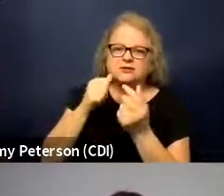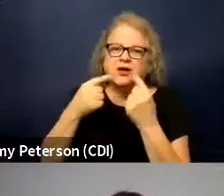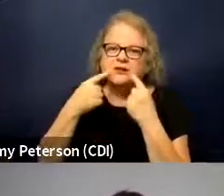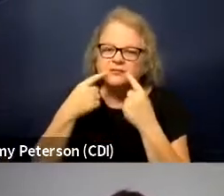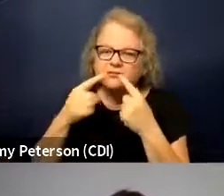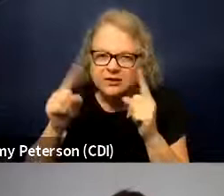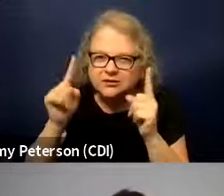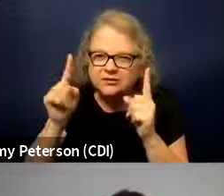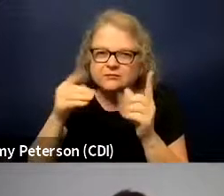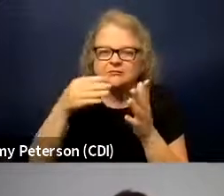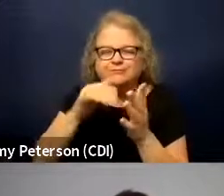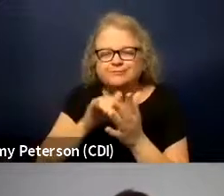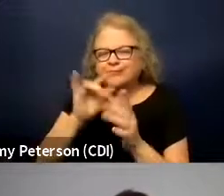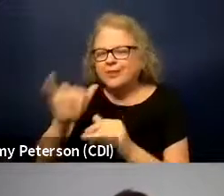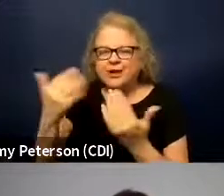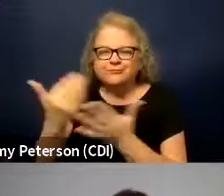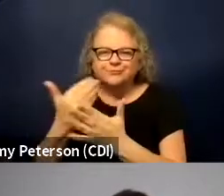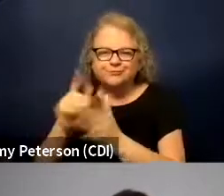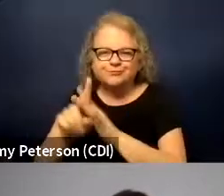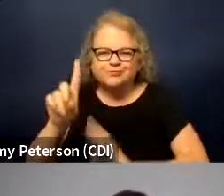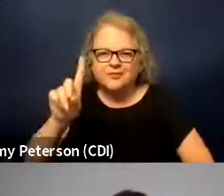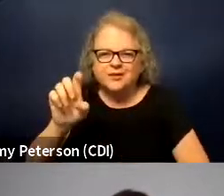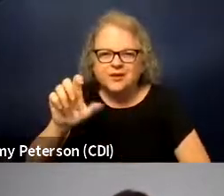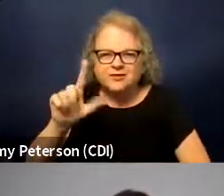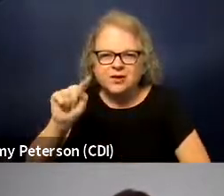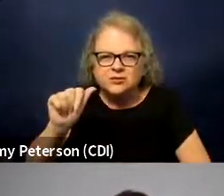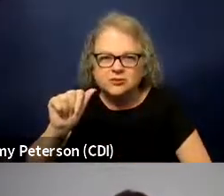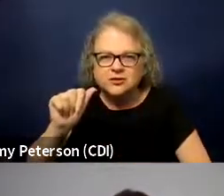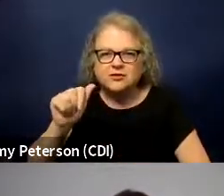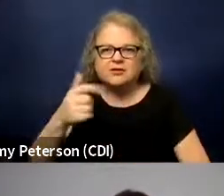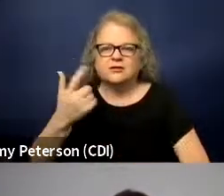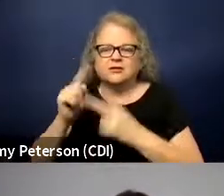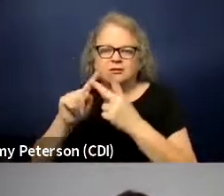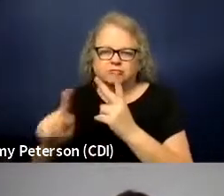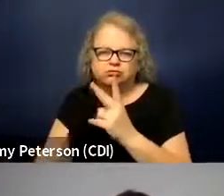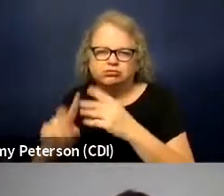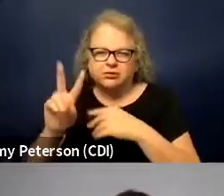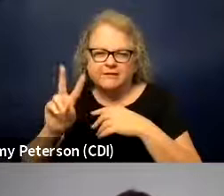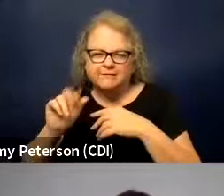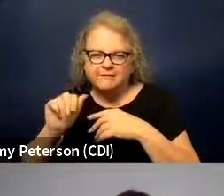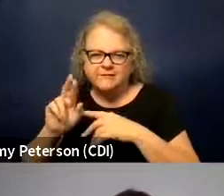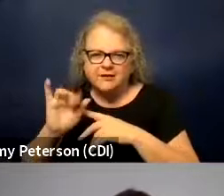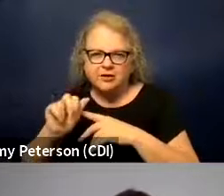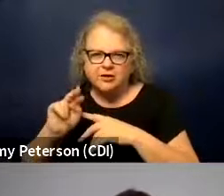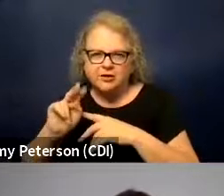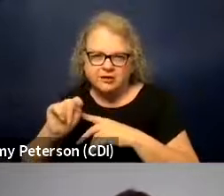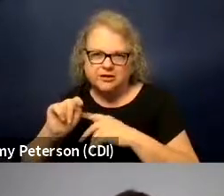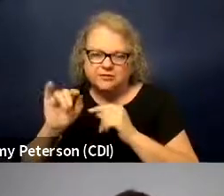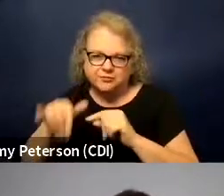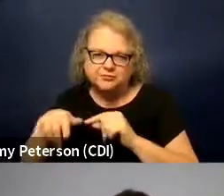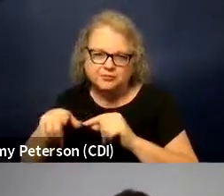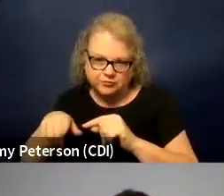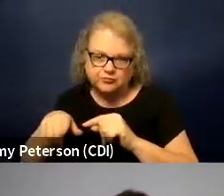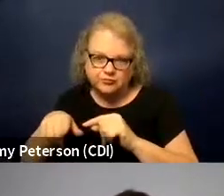level of antibodies, as well as stimulate some other immune cells in your body called B